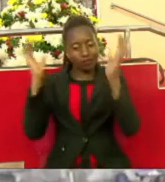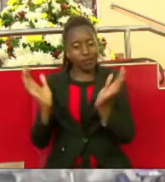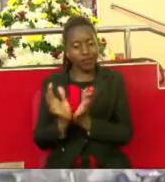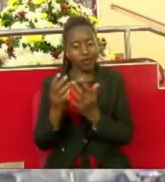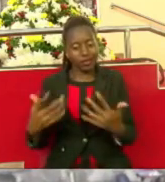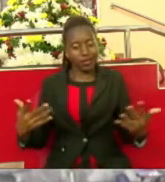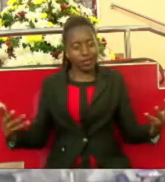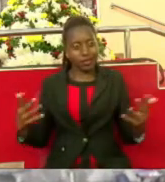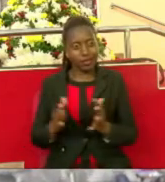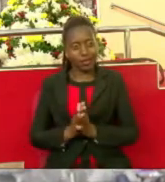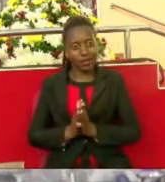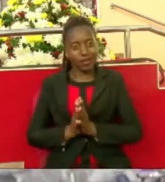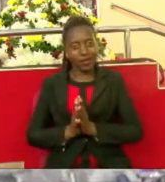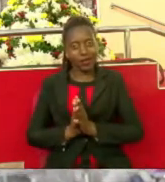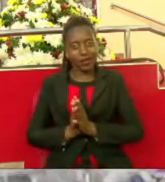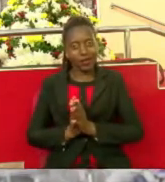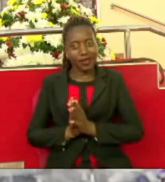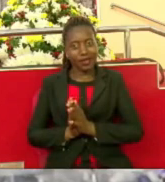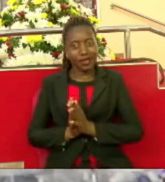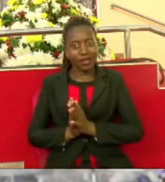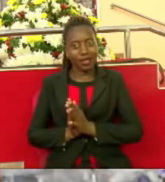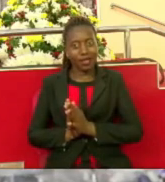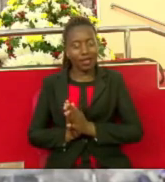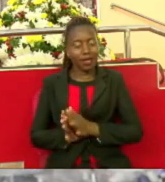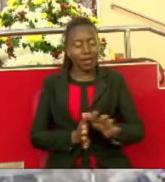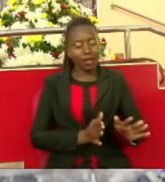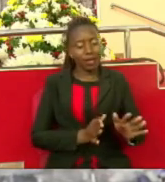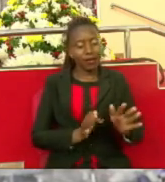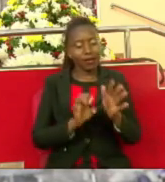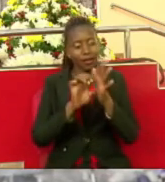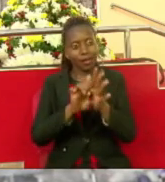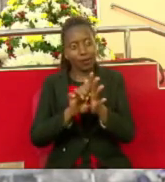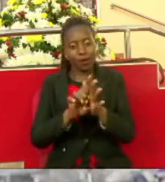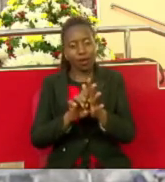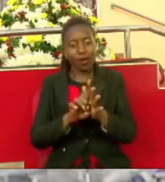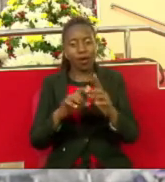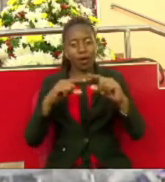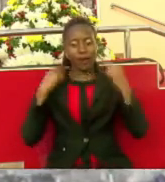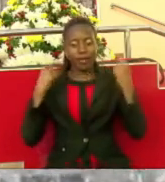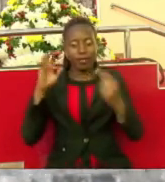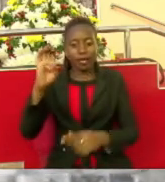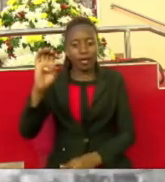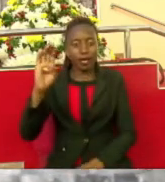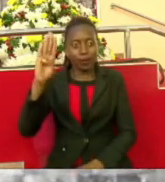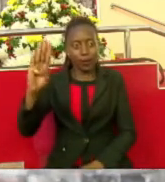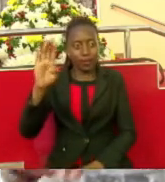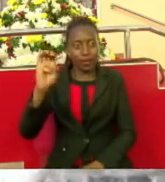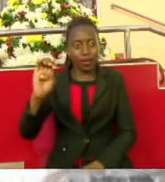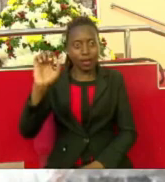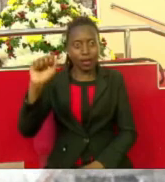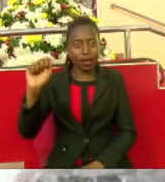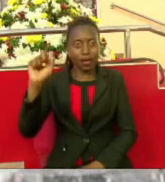Like someone we listened to, Pastor Beatrice, preach the other day at Shiloh, and she was talking about, what was